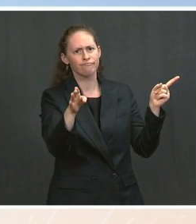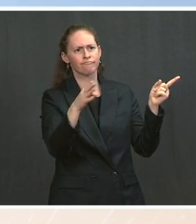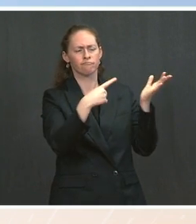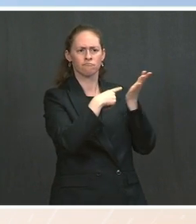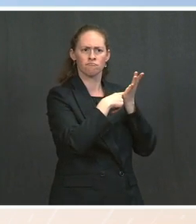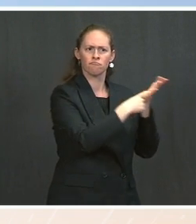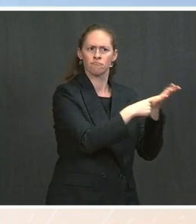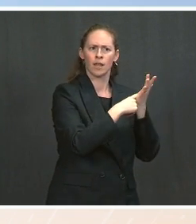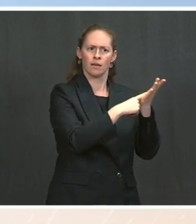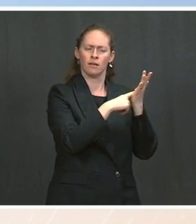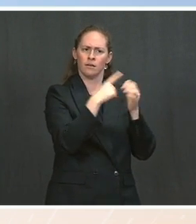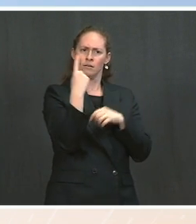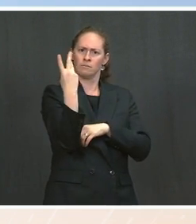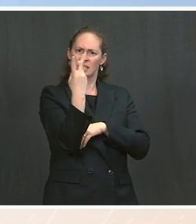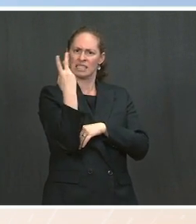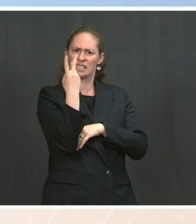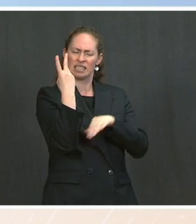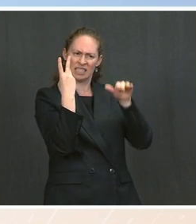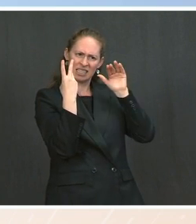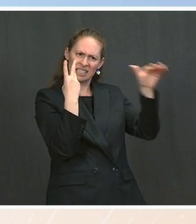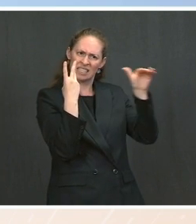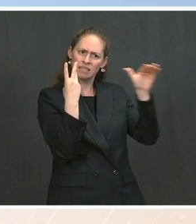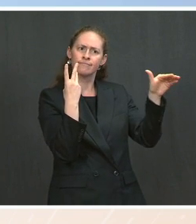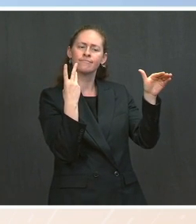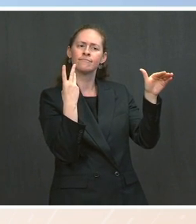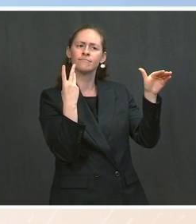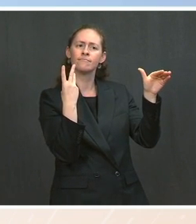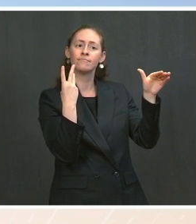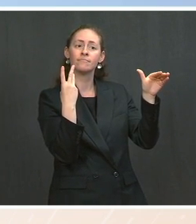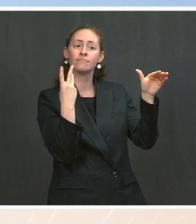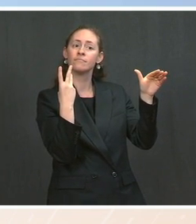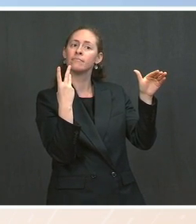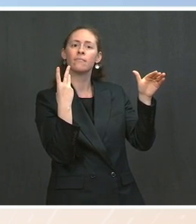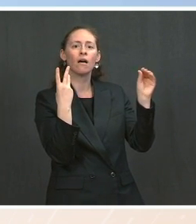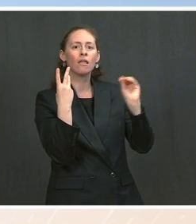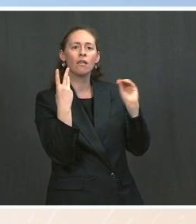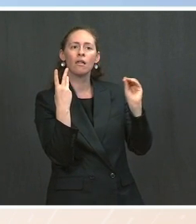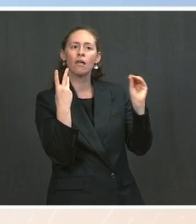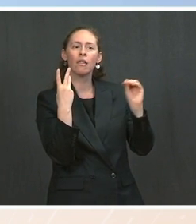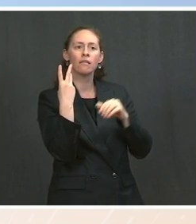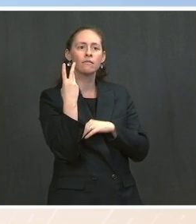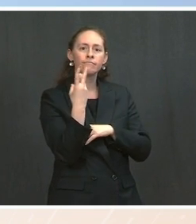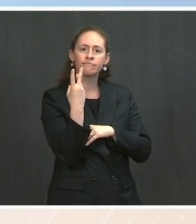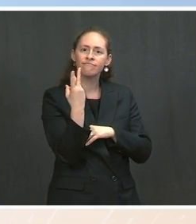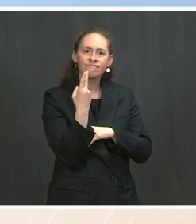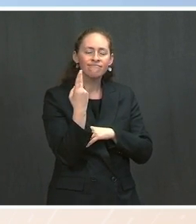The ceasefire didn't come until more than 24 hours later,